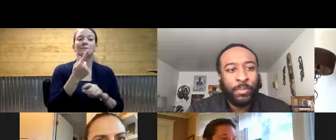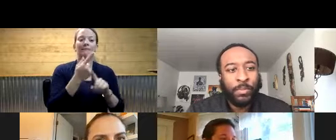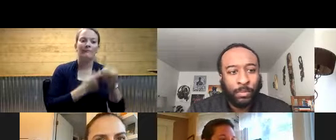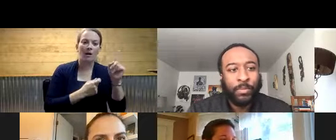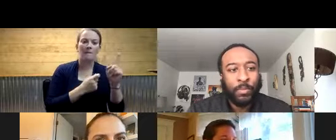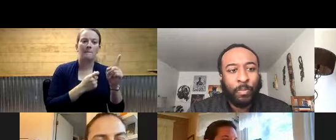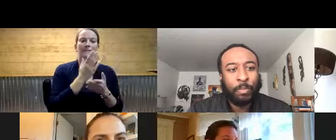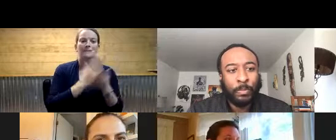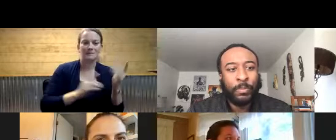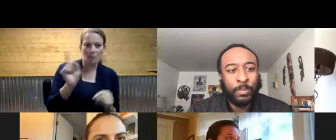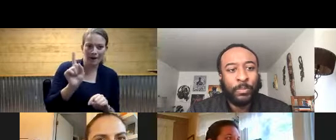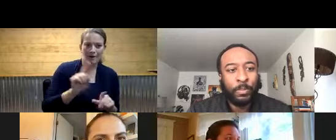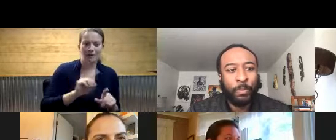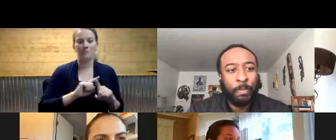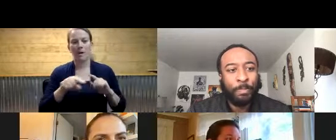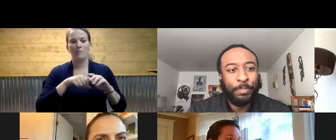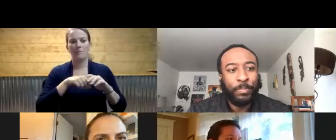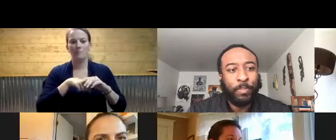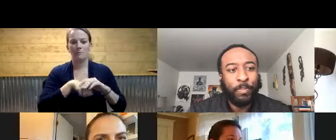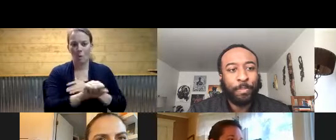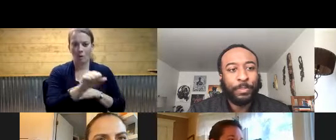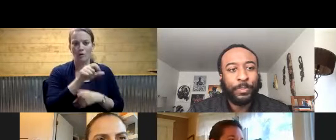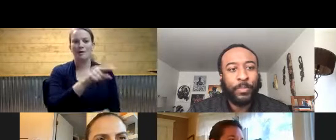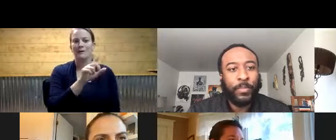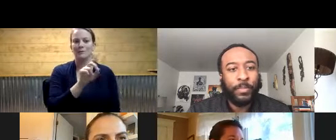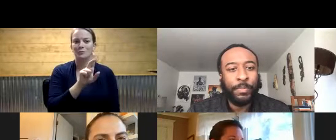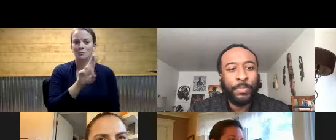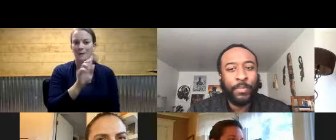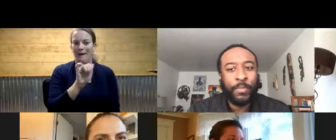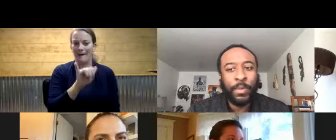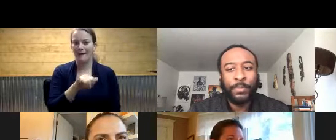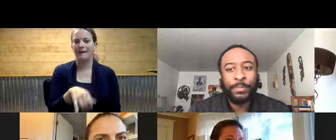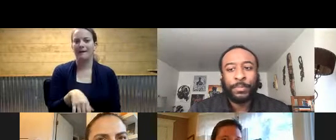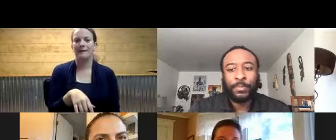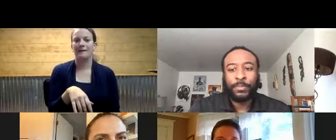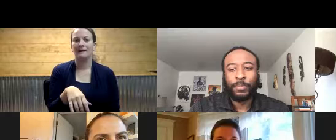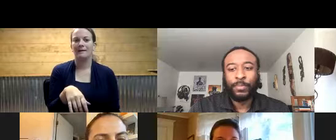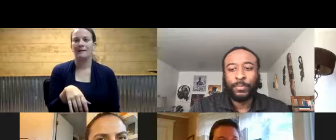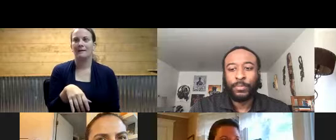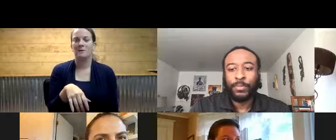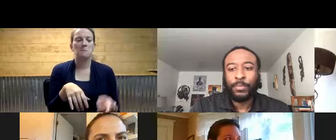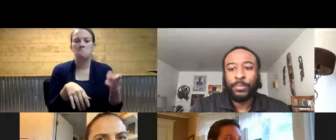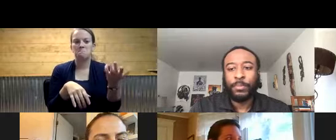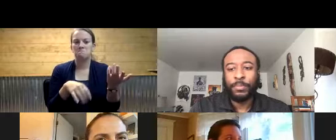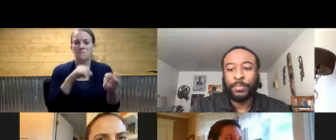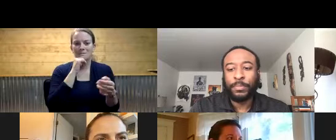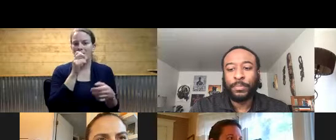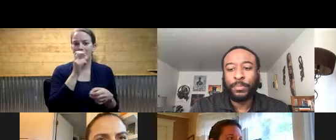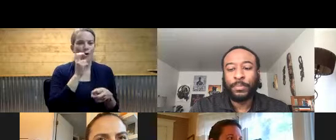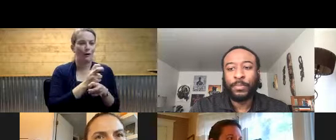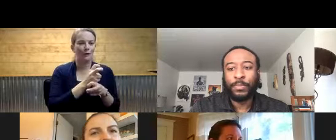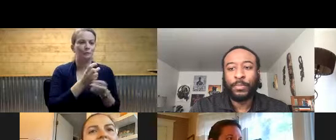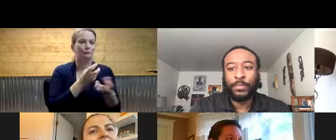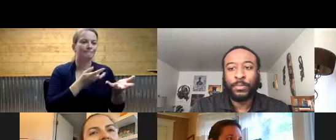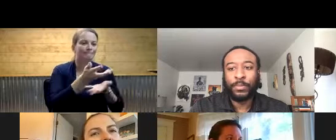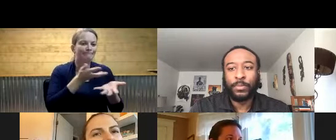Dubai, and something along the lines of that. So it's never been tough. Sorry, it's never been difficult to like interact with people of